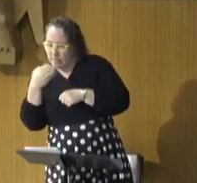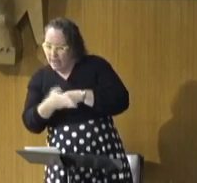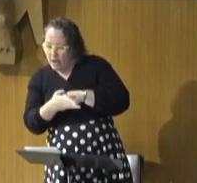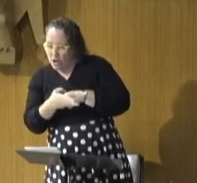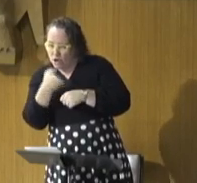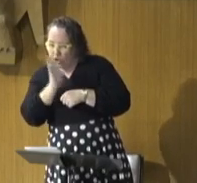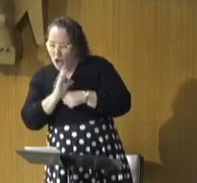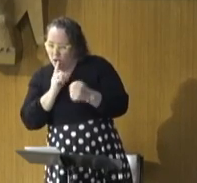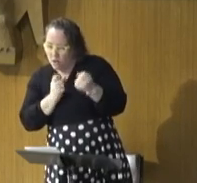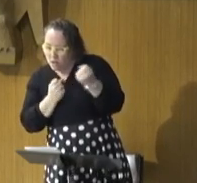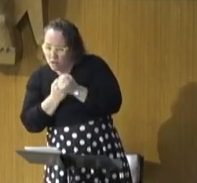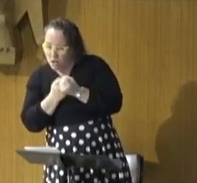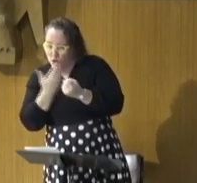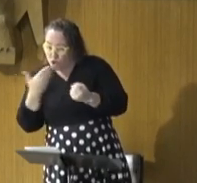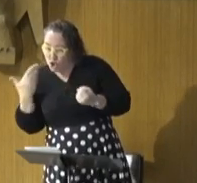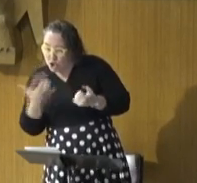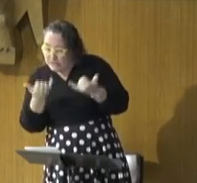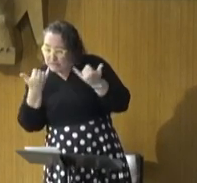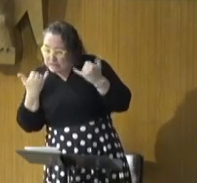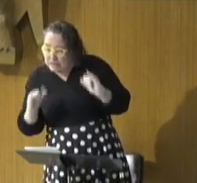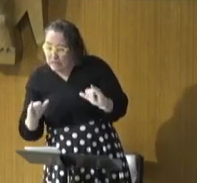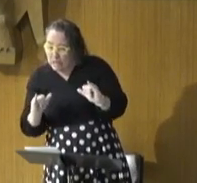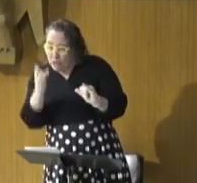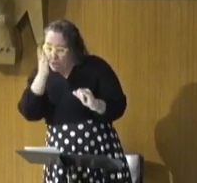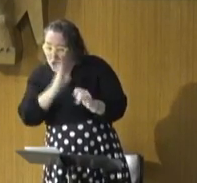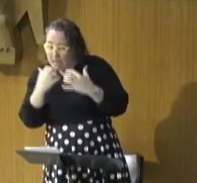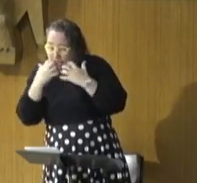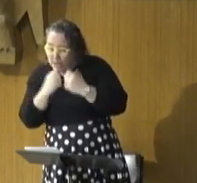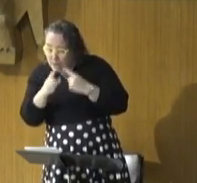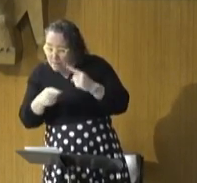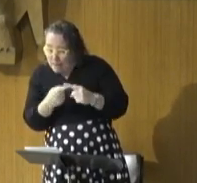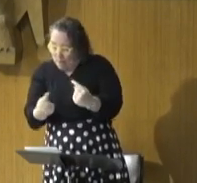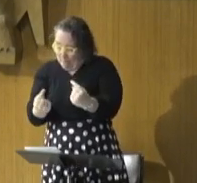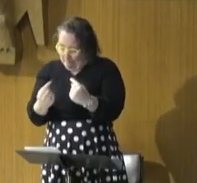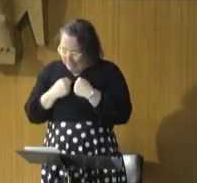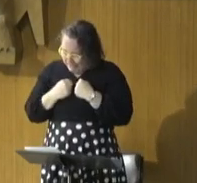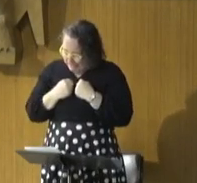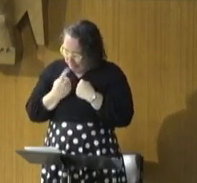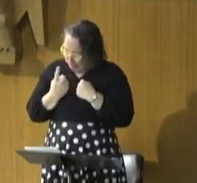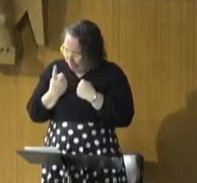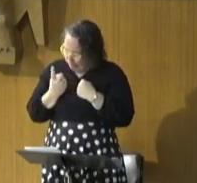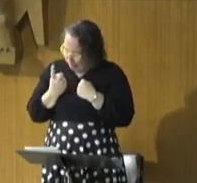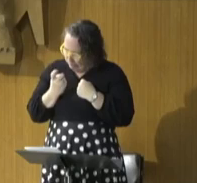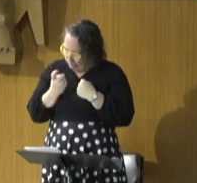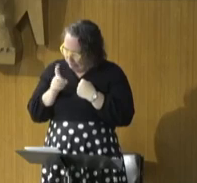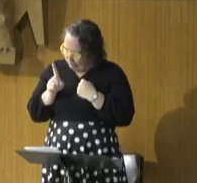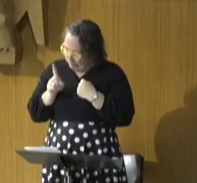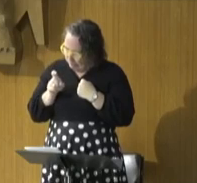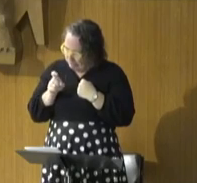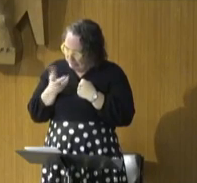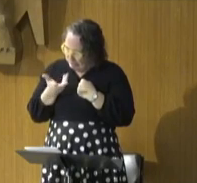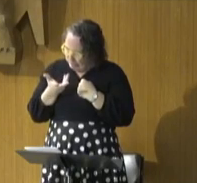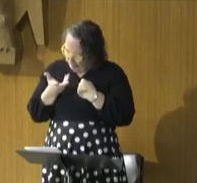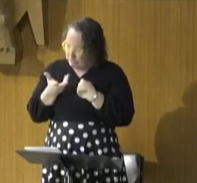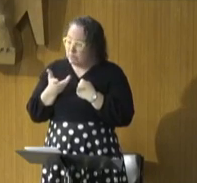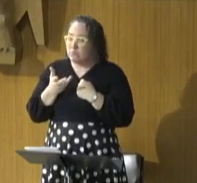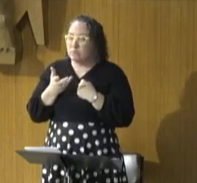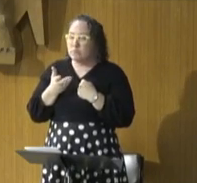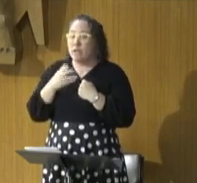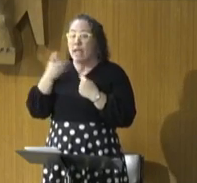not God is good and whether or not God cares about you. And I say,